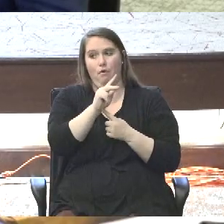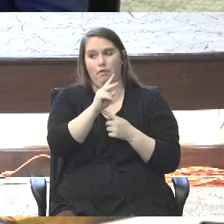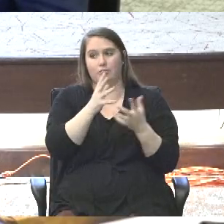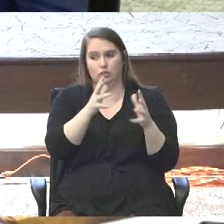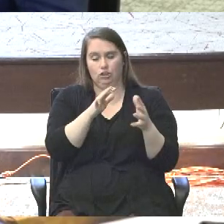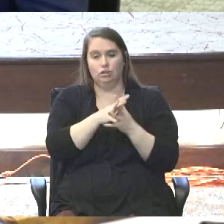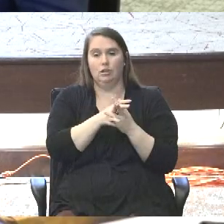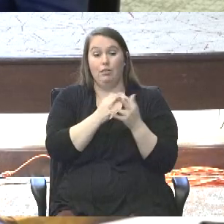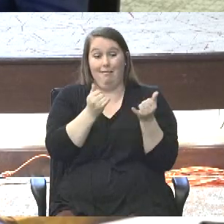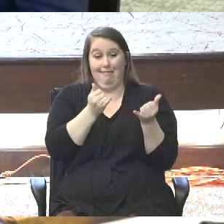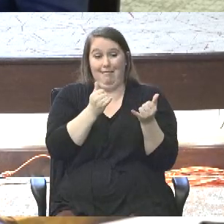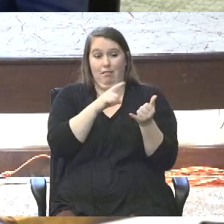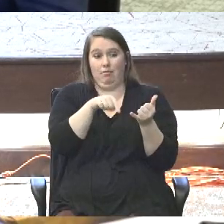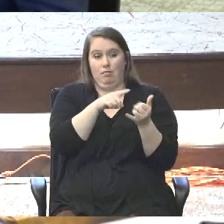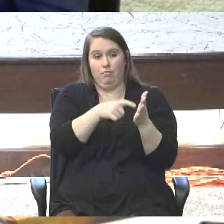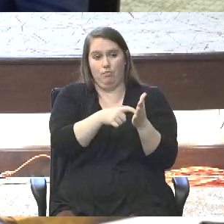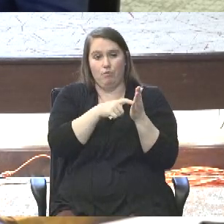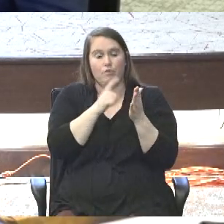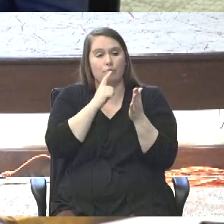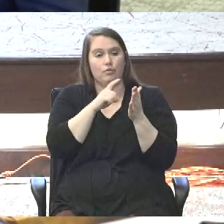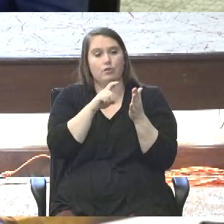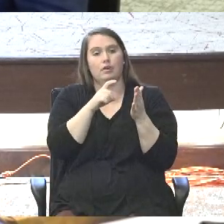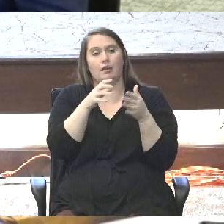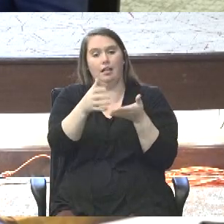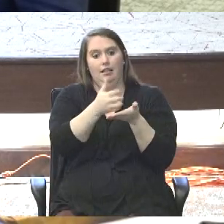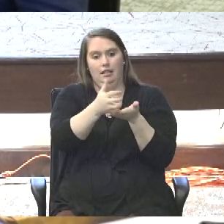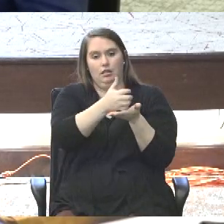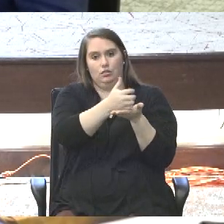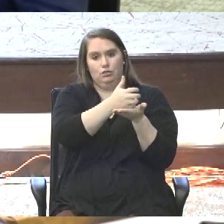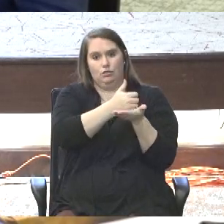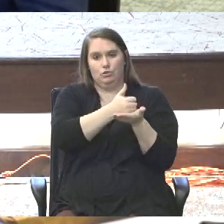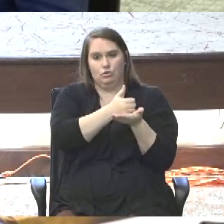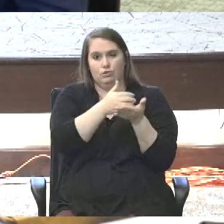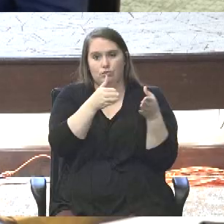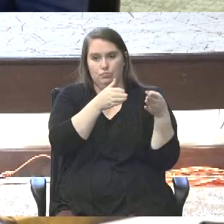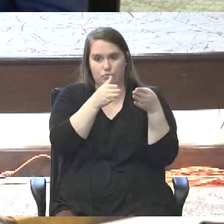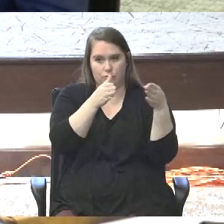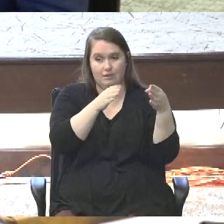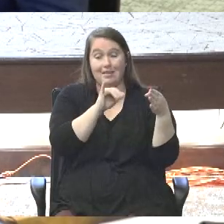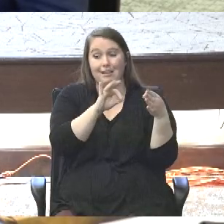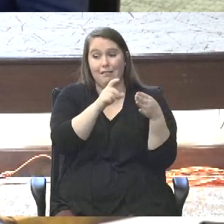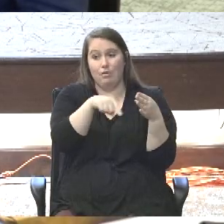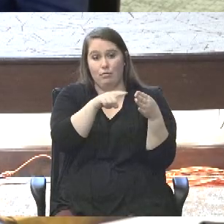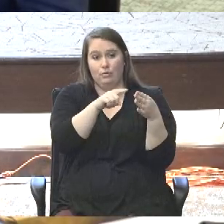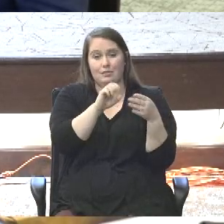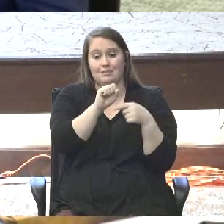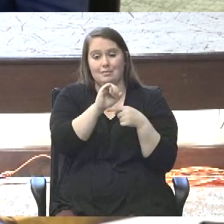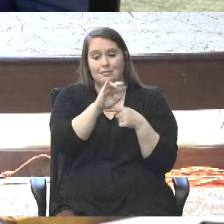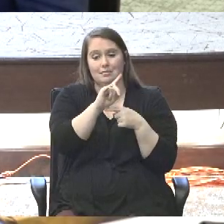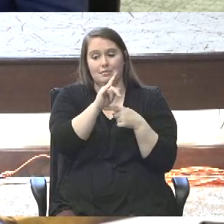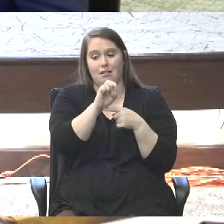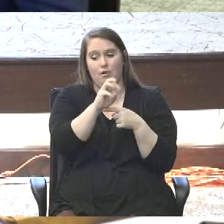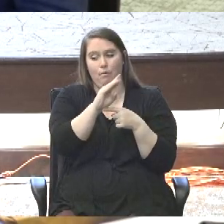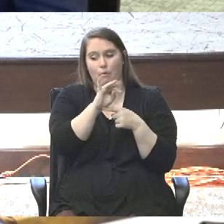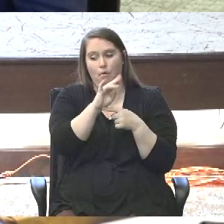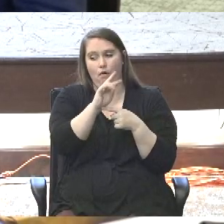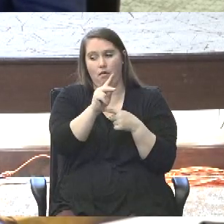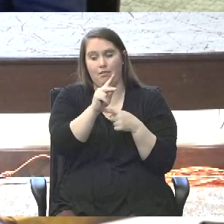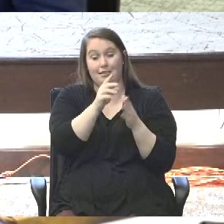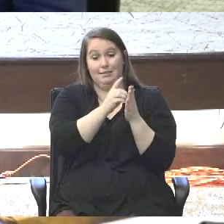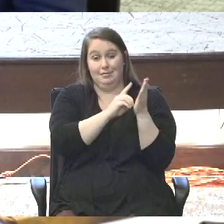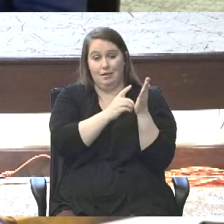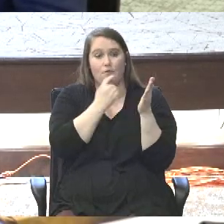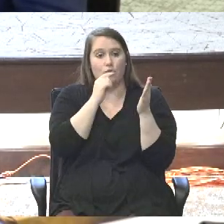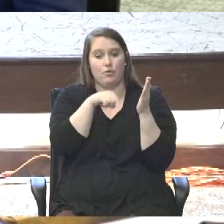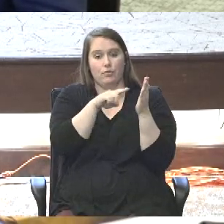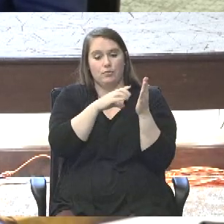are required only on the collector streets. And so if those sidewalks, if the desire of the council is for those